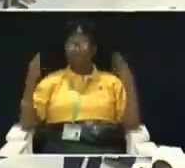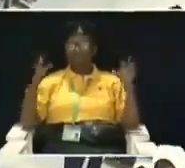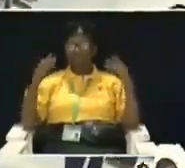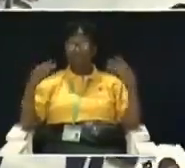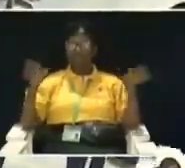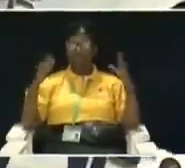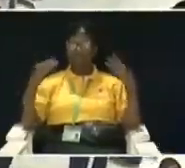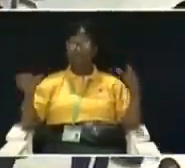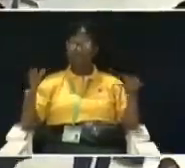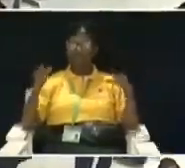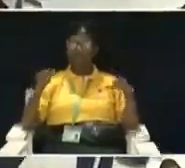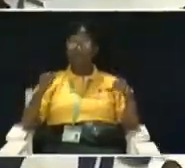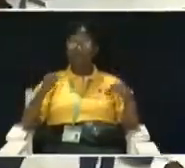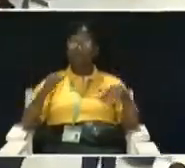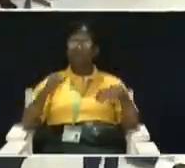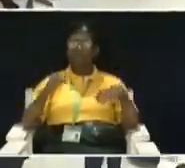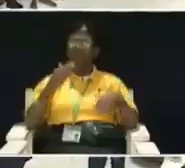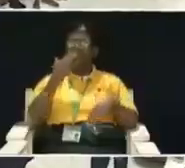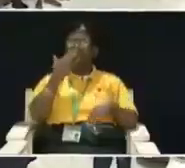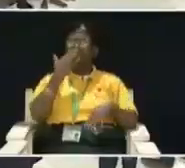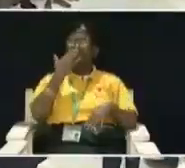Thank you, those of you who are clapping.